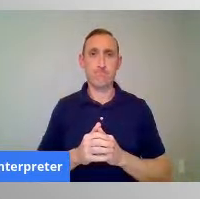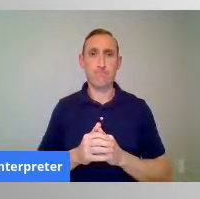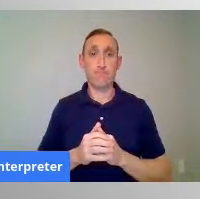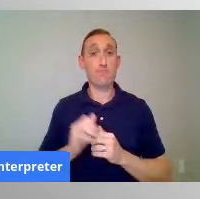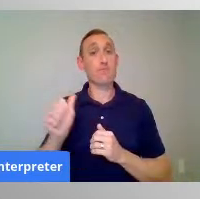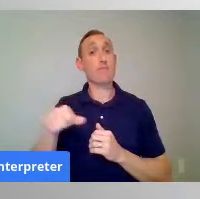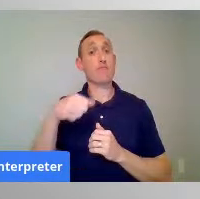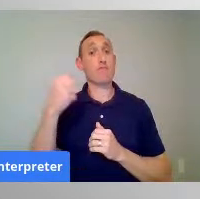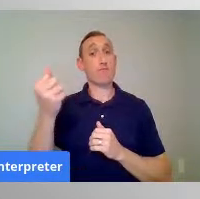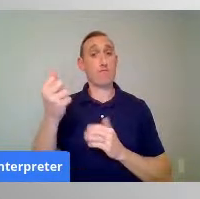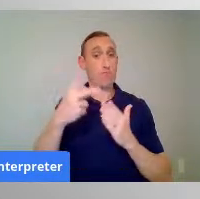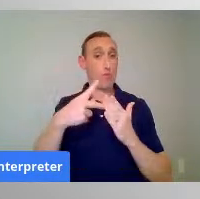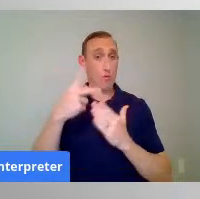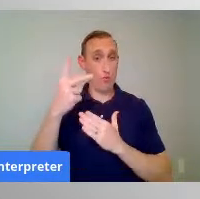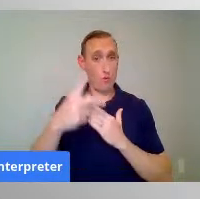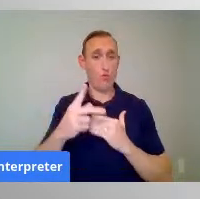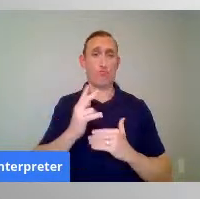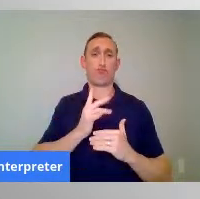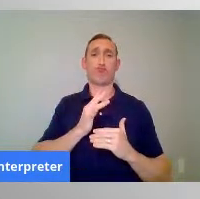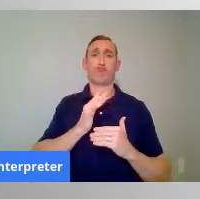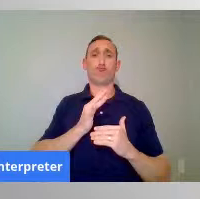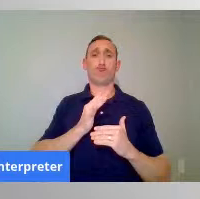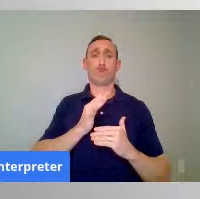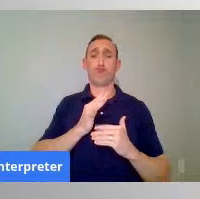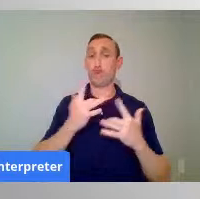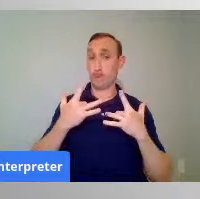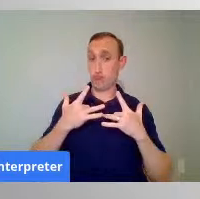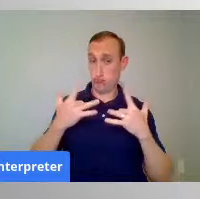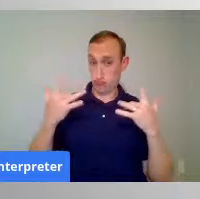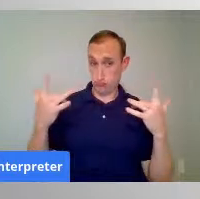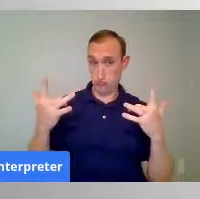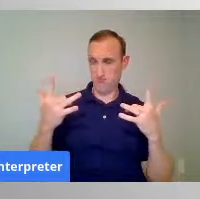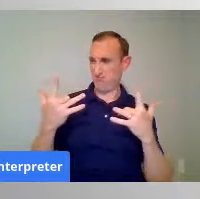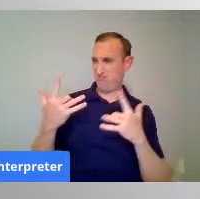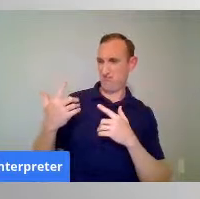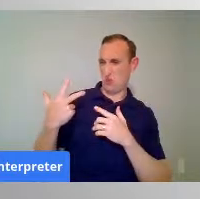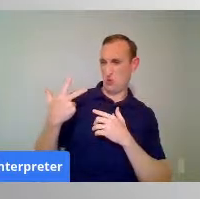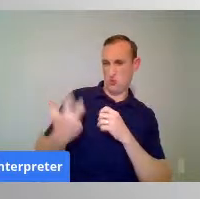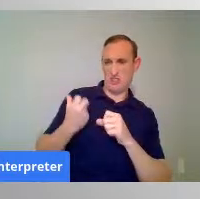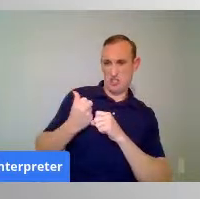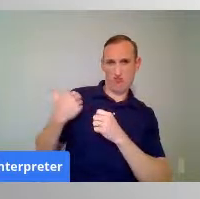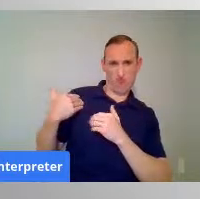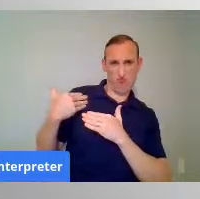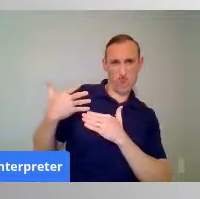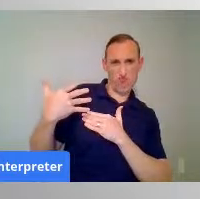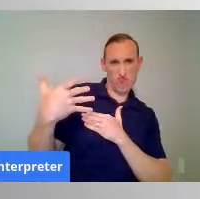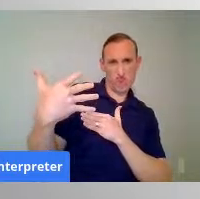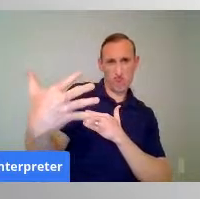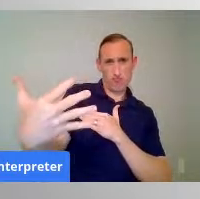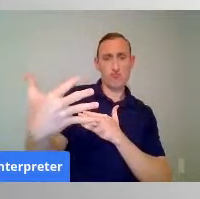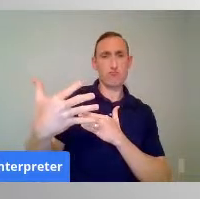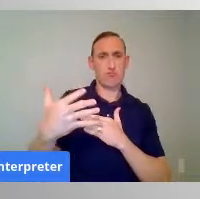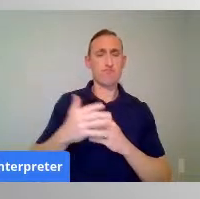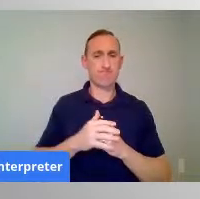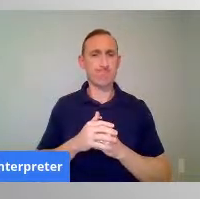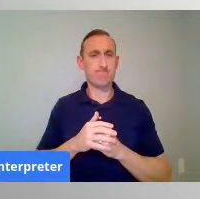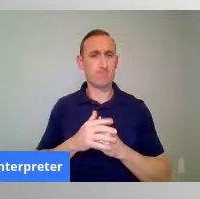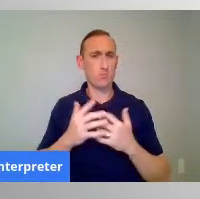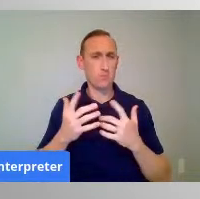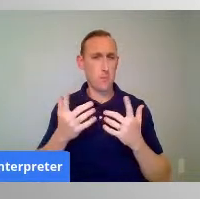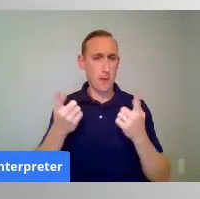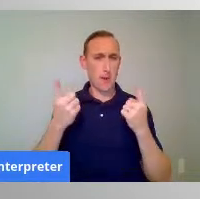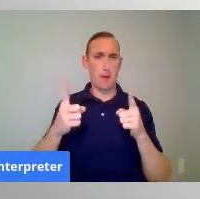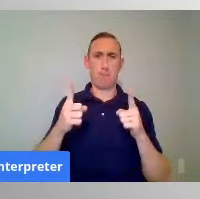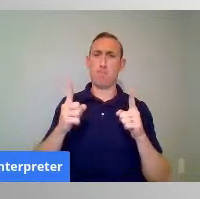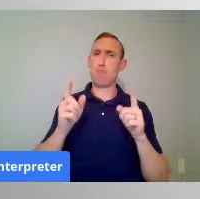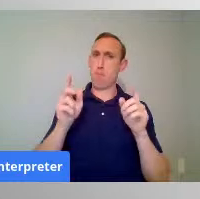Another segment that really started coming on strong within the past 3 years is our staff at a couple of facilities,